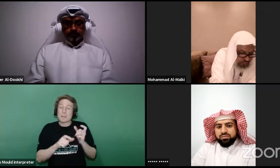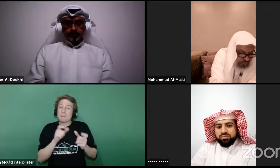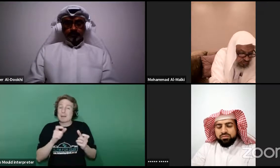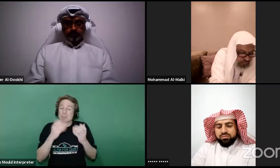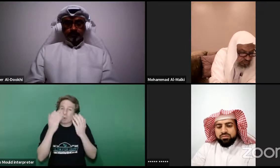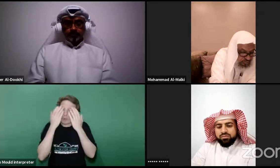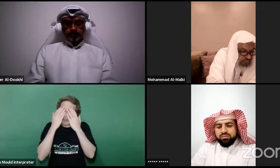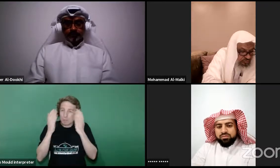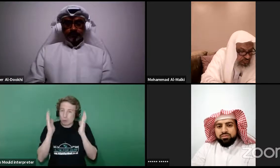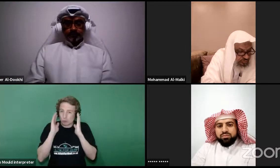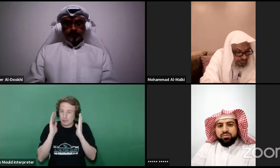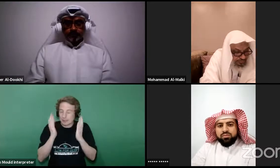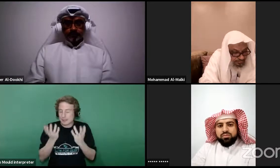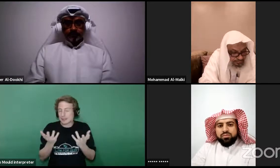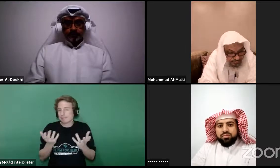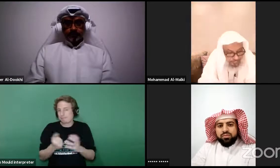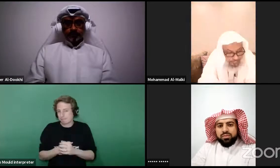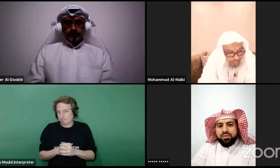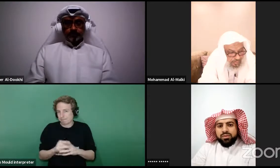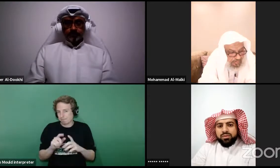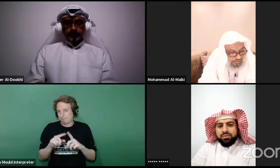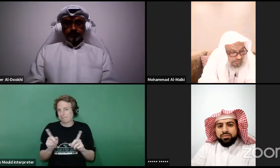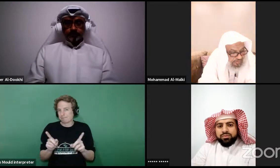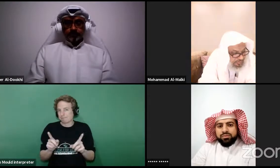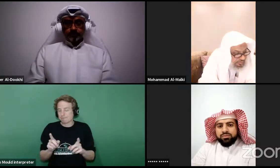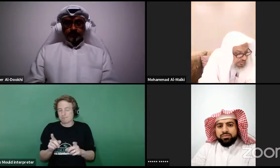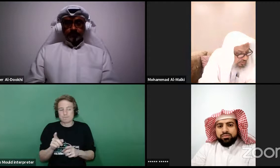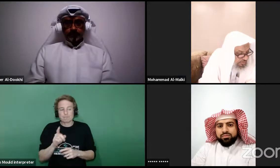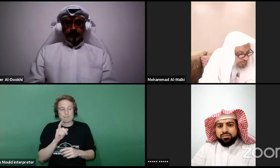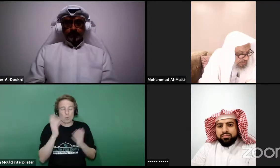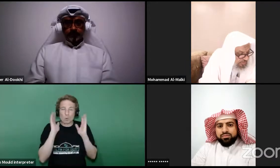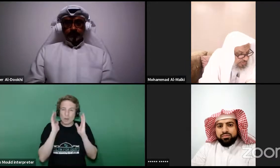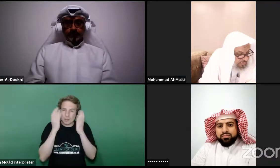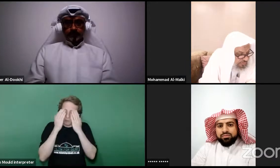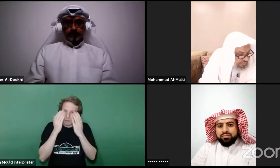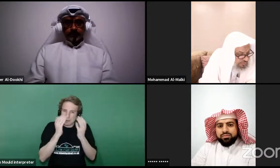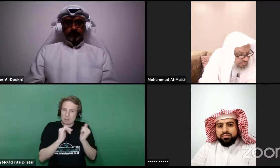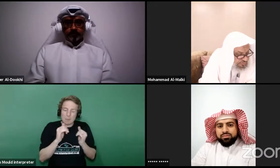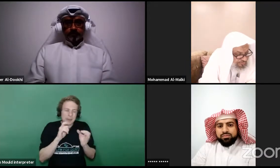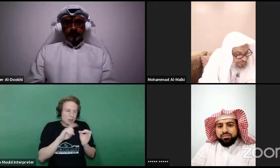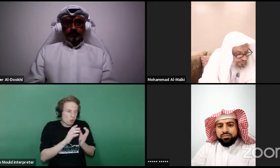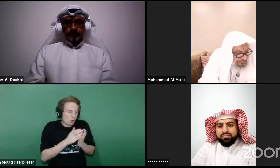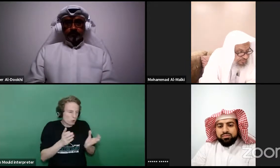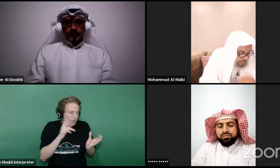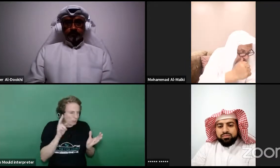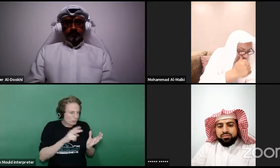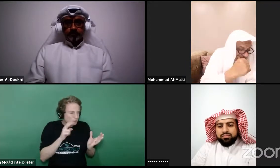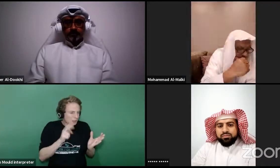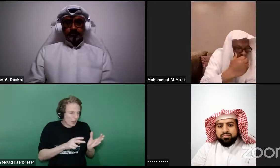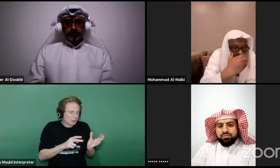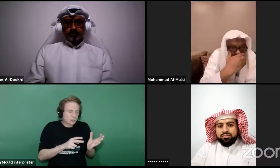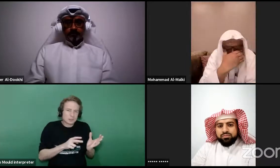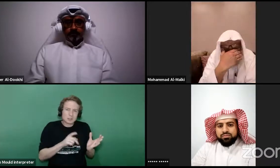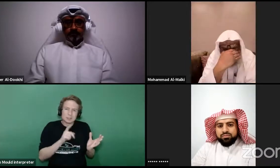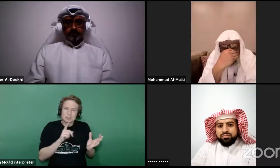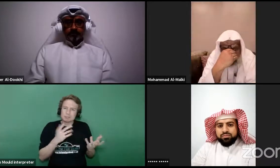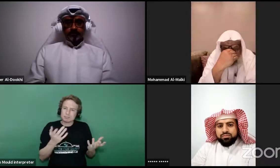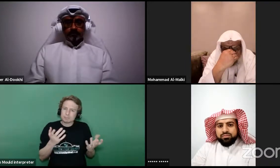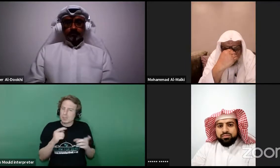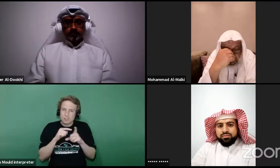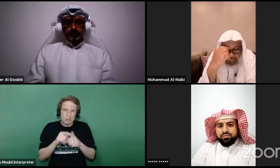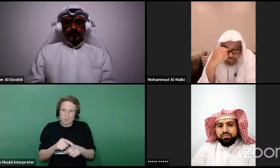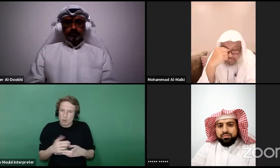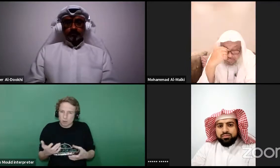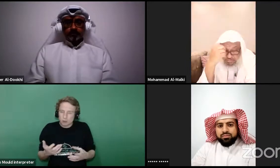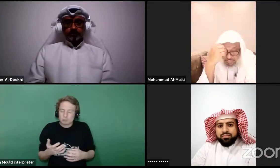who recites the Qur'an, and then he likened them to another type of fruit that its